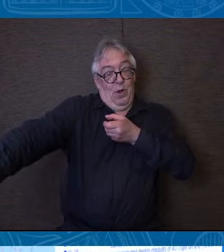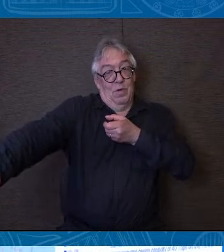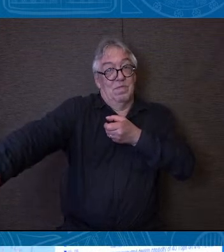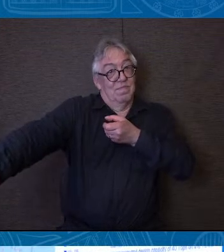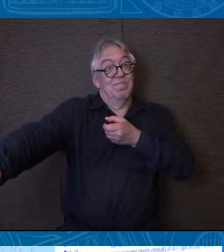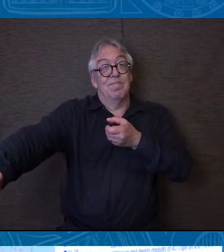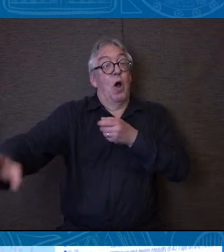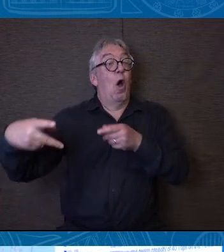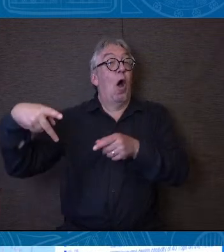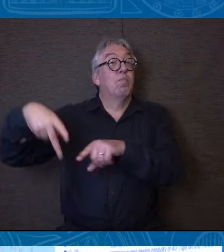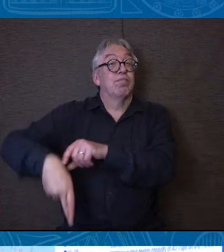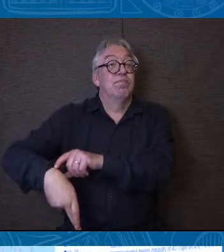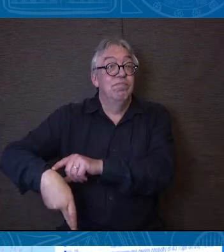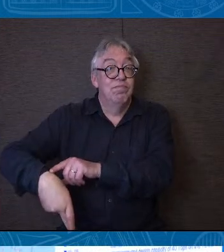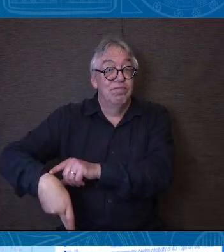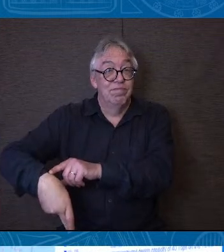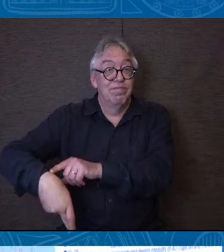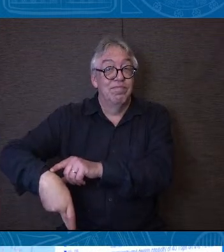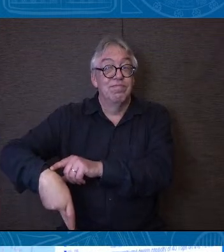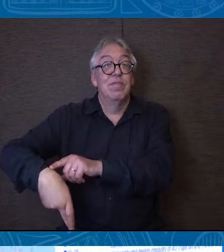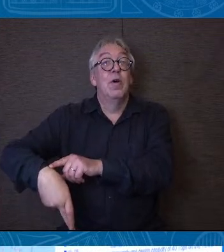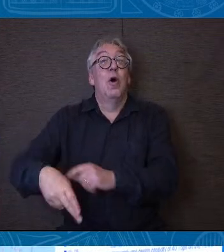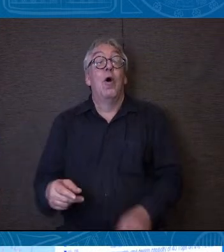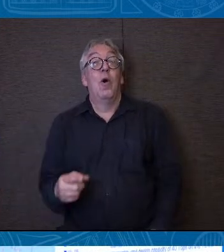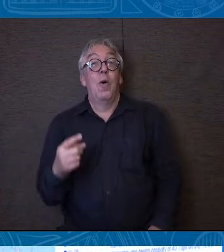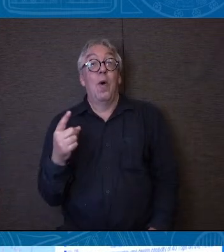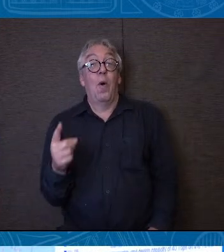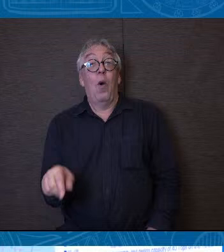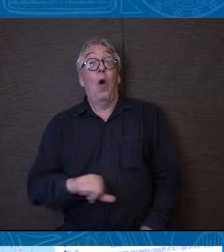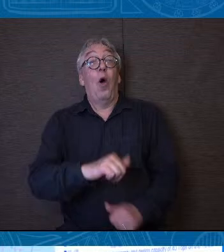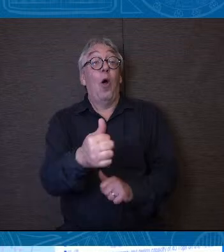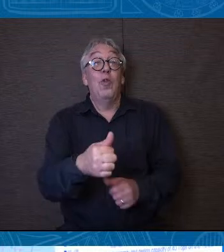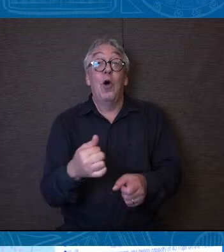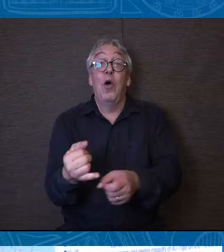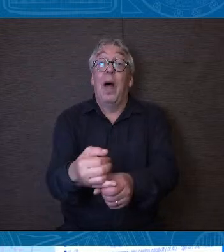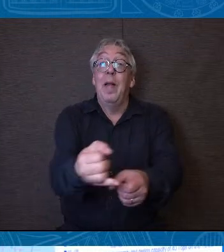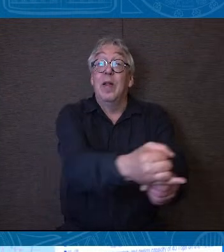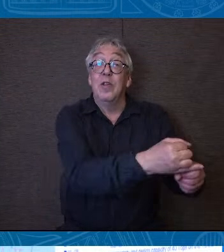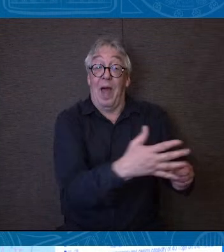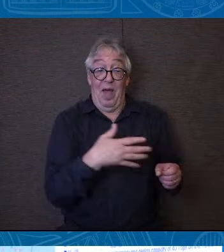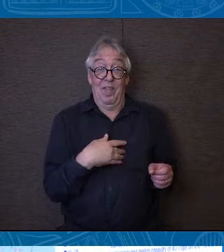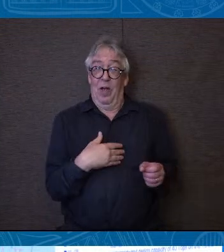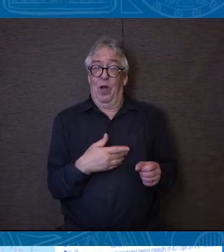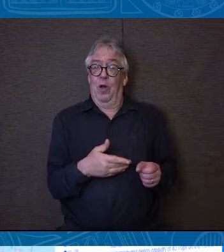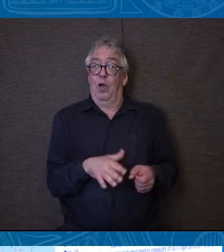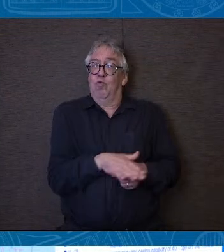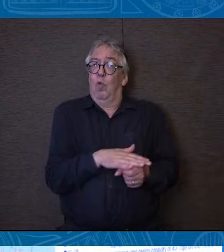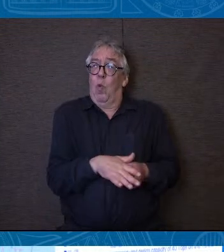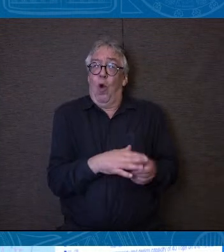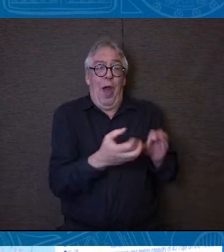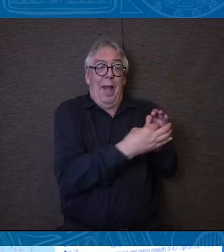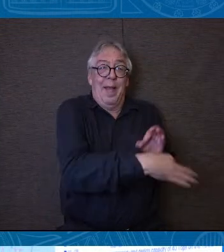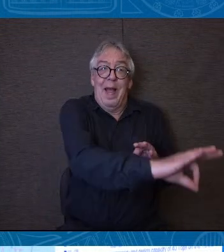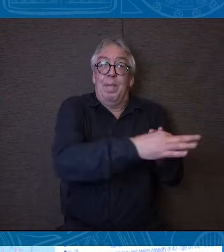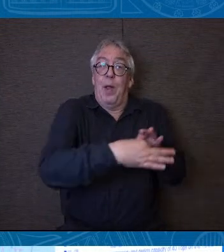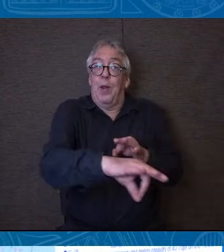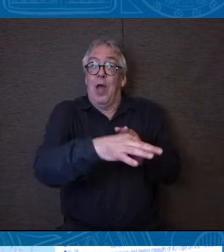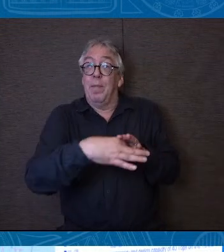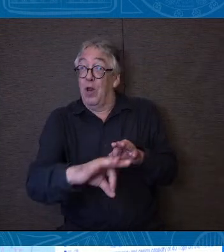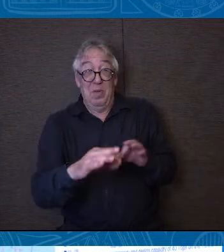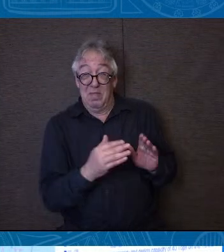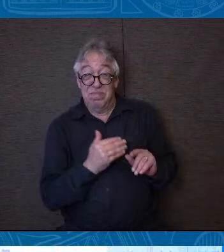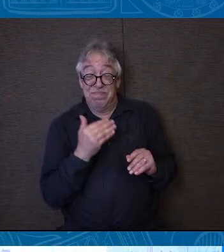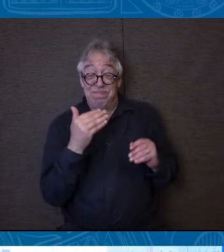only connecting the main island, and the other islands that were not connected, Hapai, through the domestic cable, they restored on 10th of